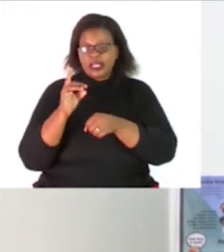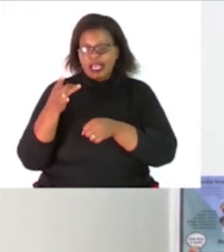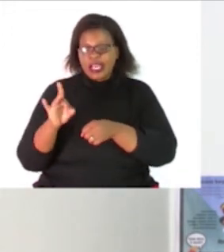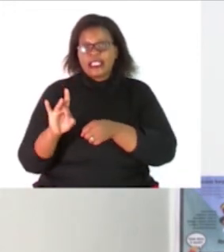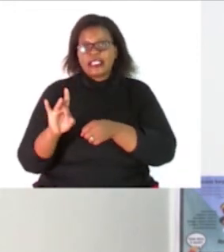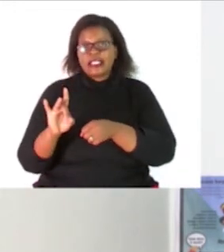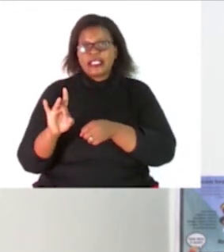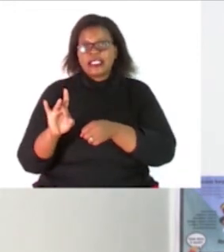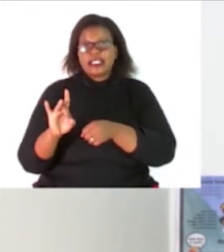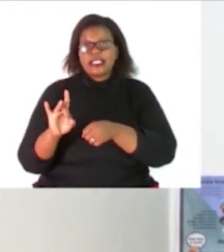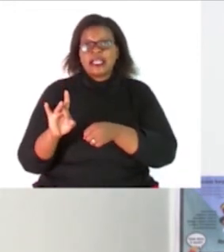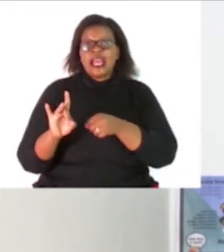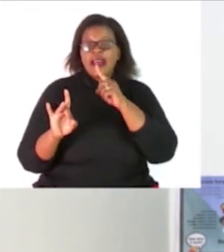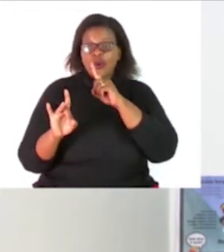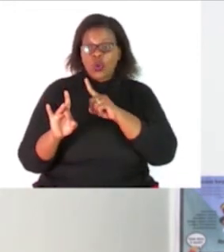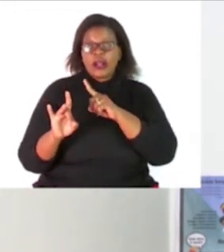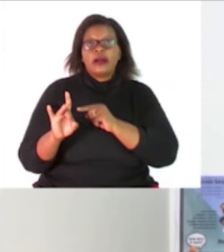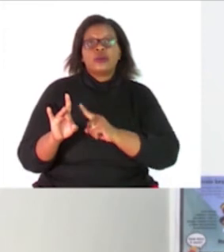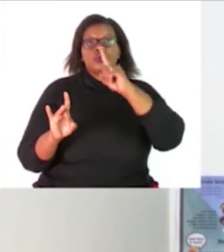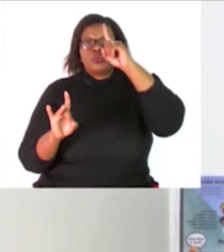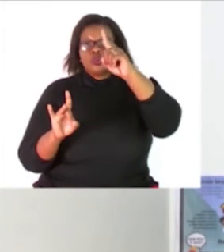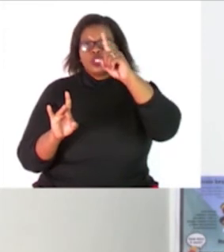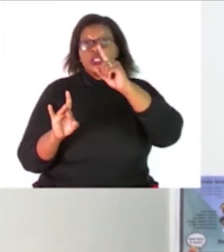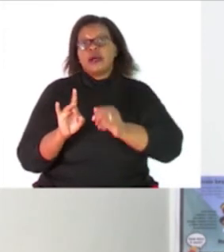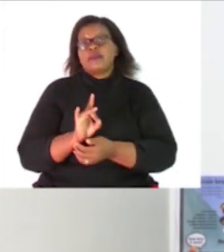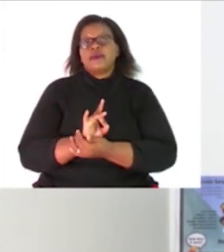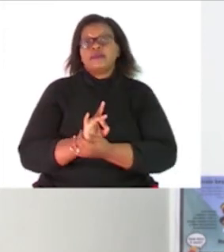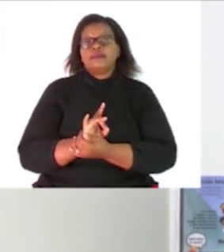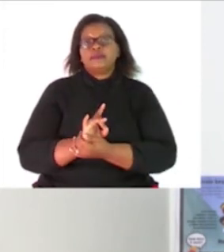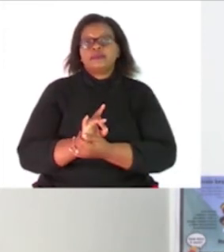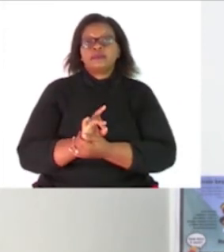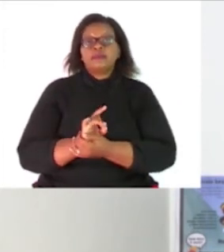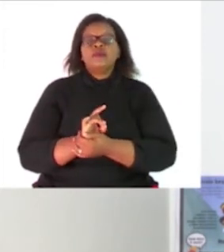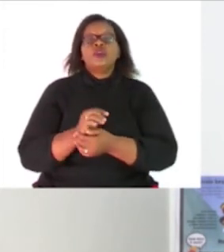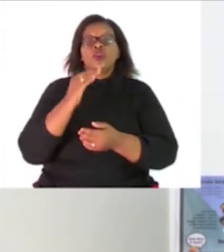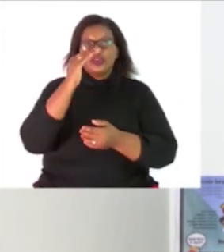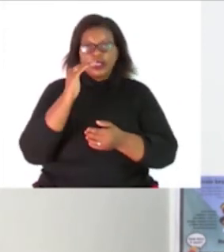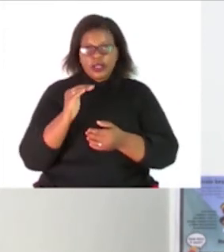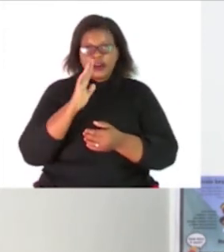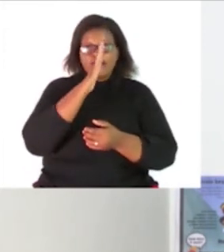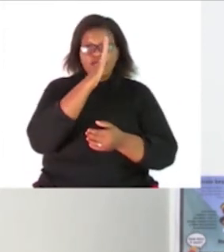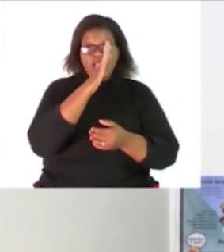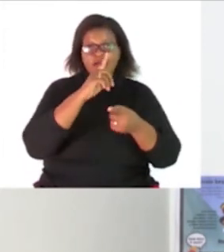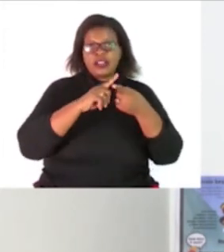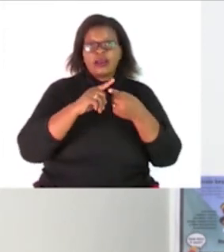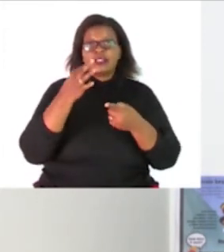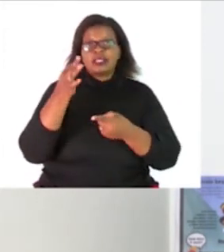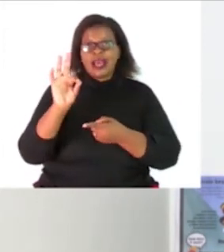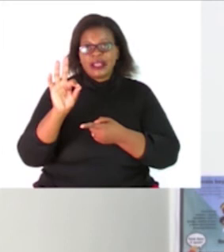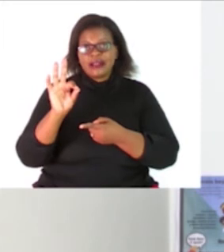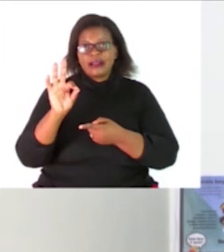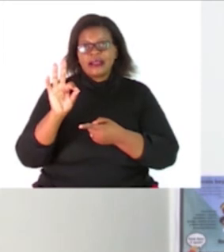we take over the 1. Good. The next step, take 5 times